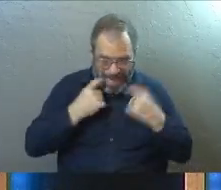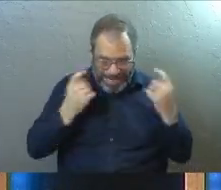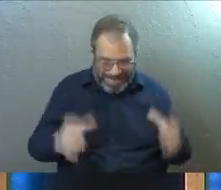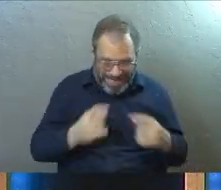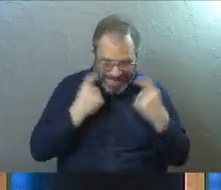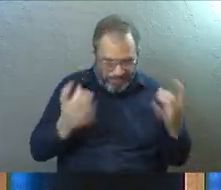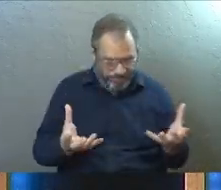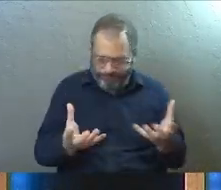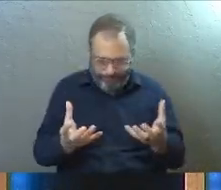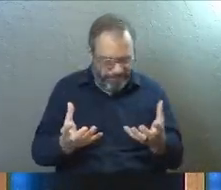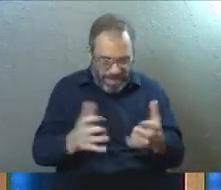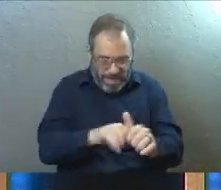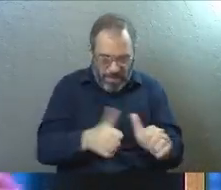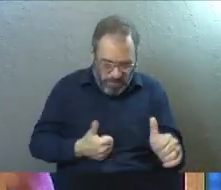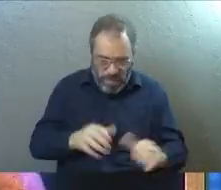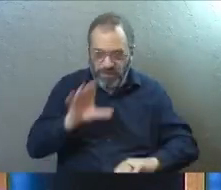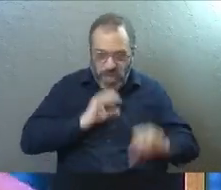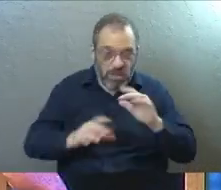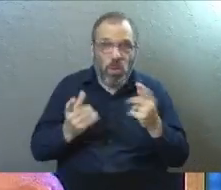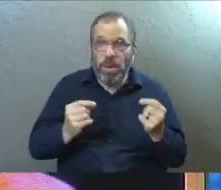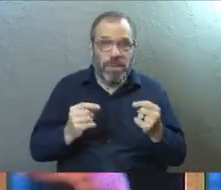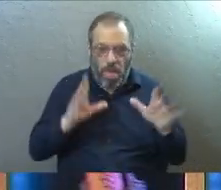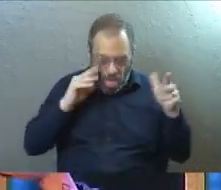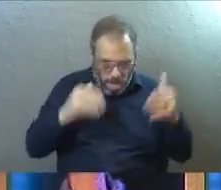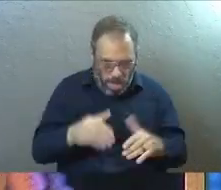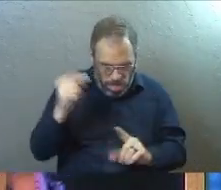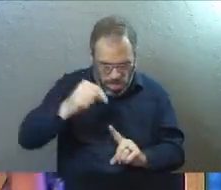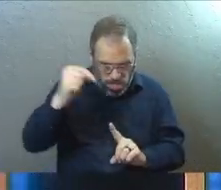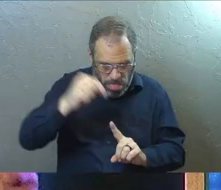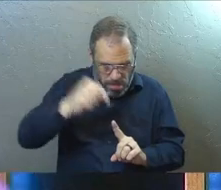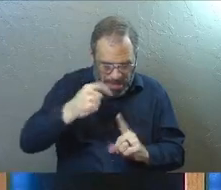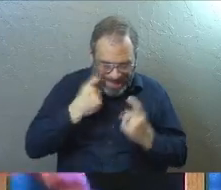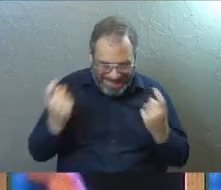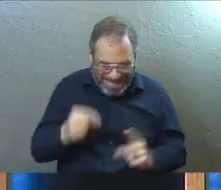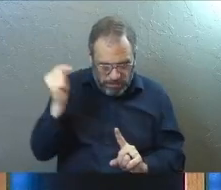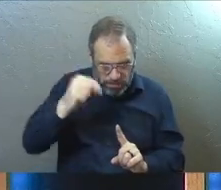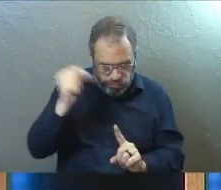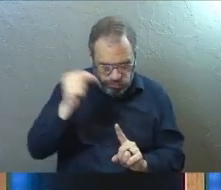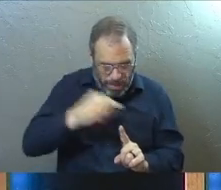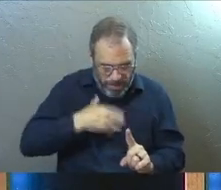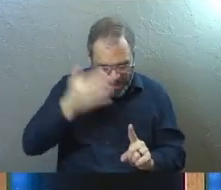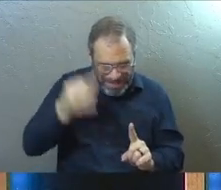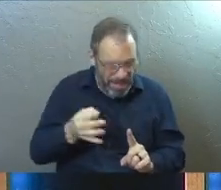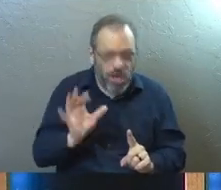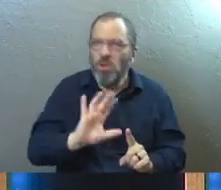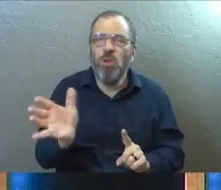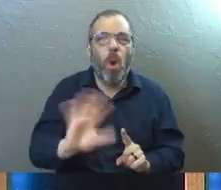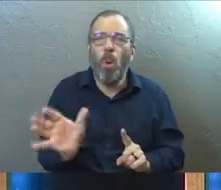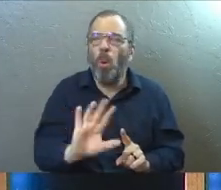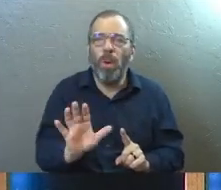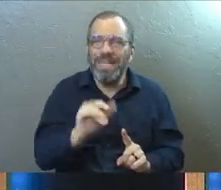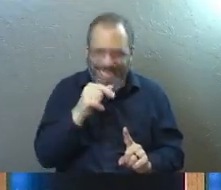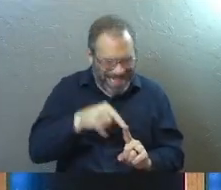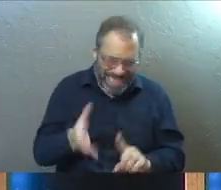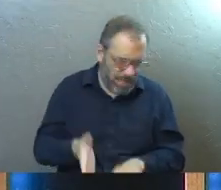sin and I just try to avoid it, and I'm frustrated, all I'm doing is focusing on the shame that I feel for the choices I've made, and that's not where God has called me to